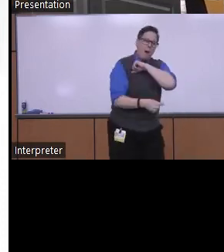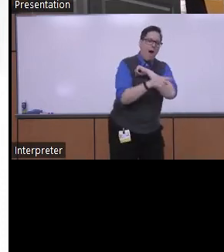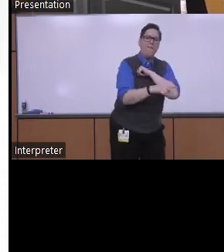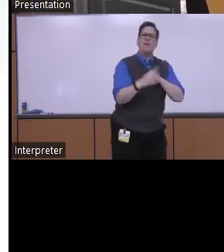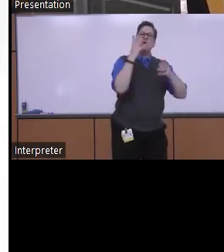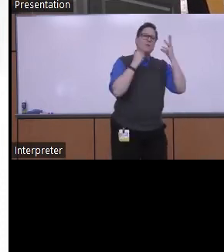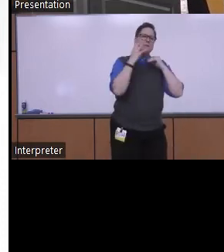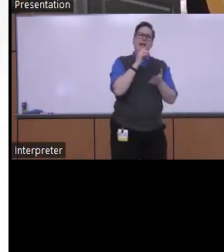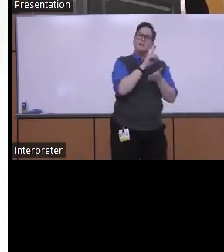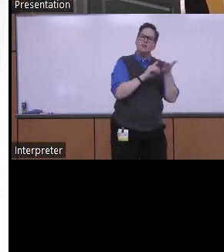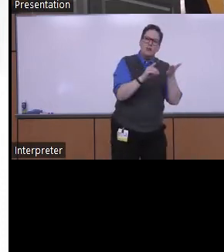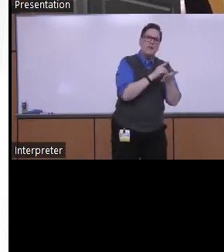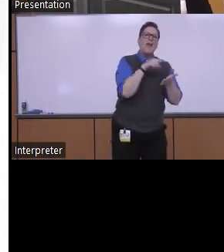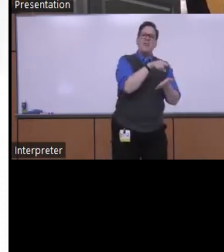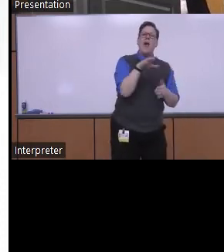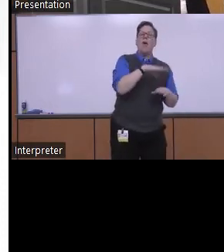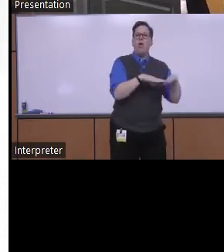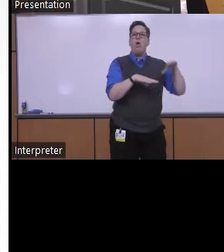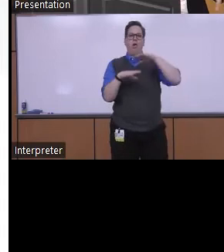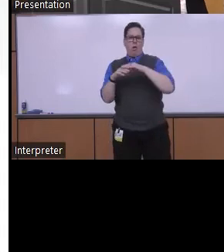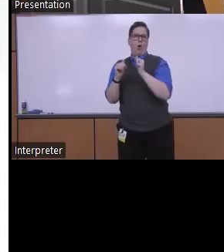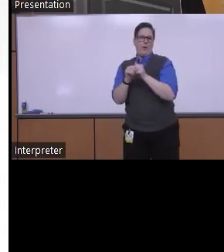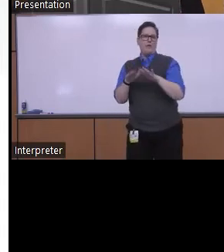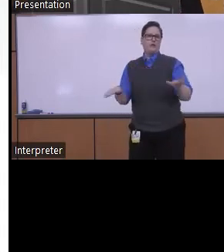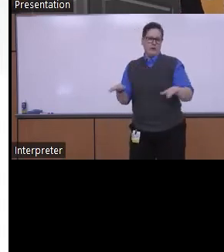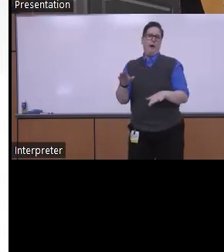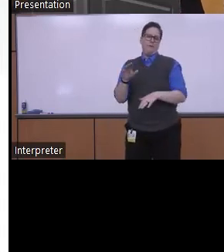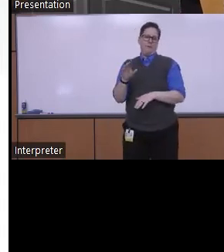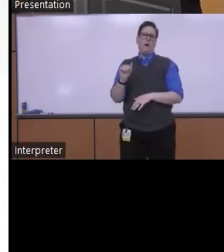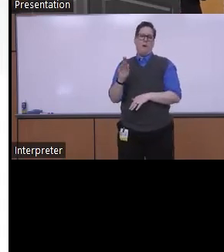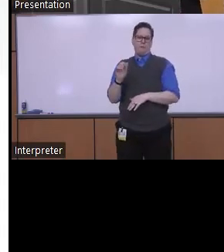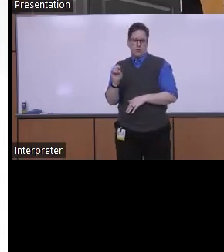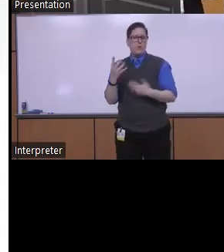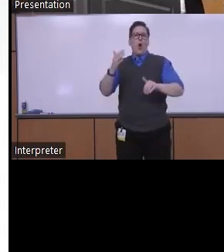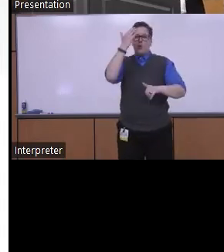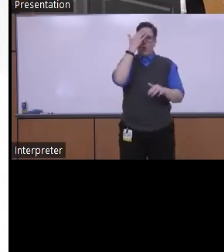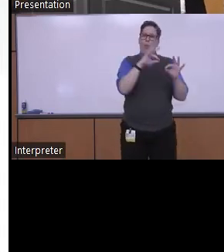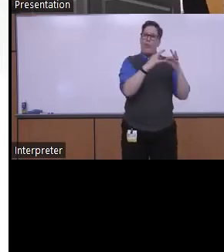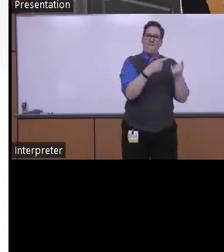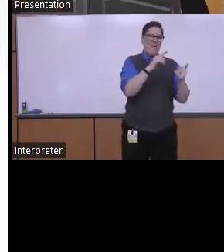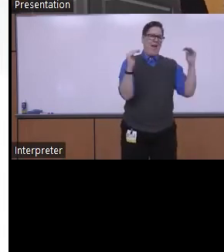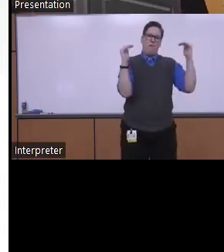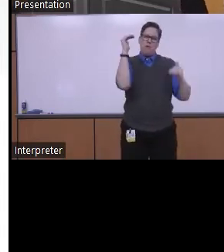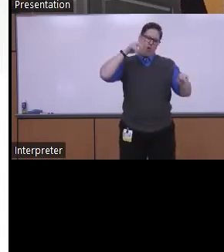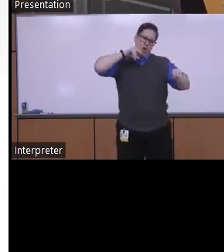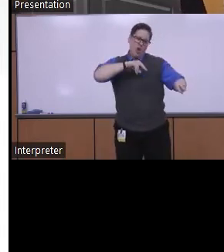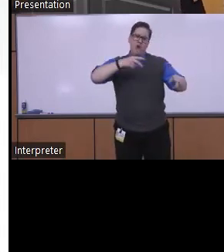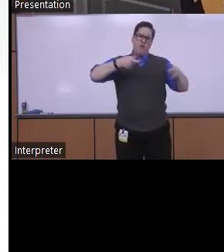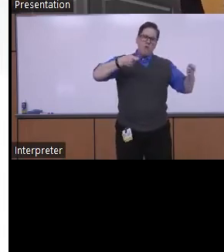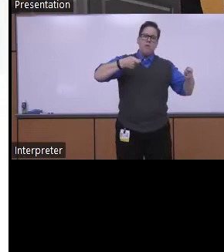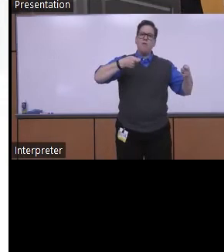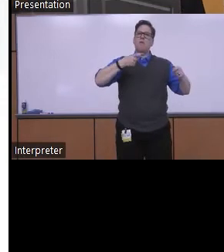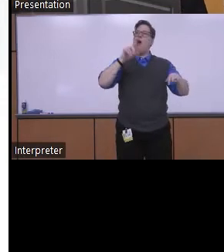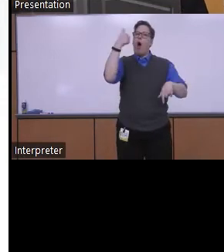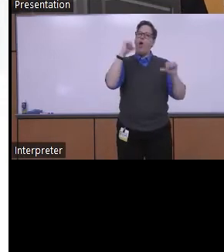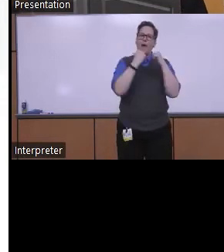ethnic discrimination overlap with child protection services. First, poor families are already disproportionately scrutinized and surveyed through